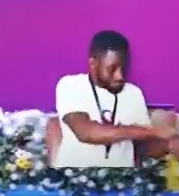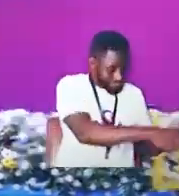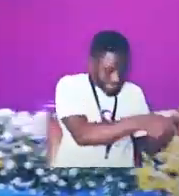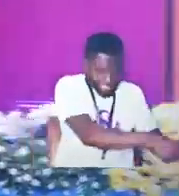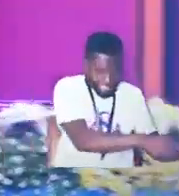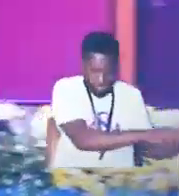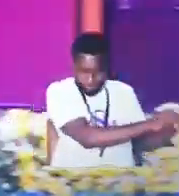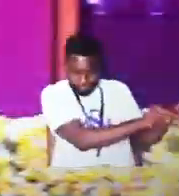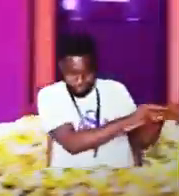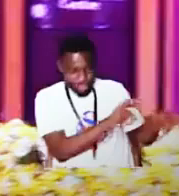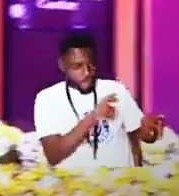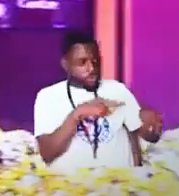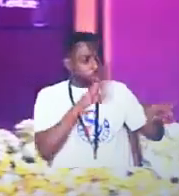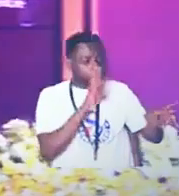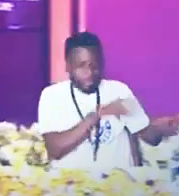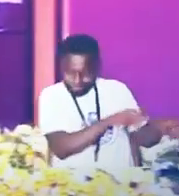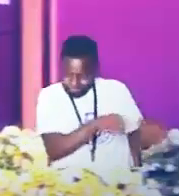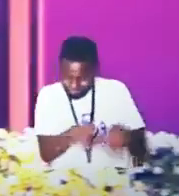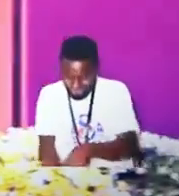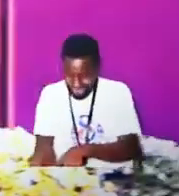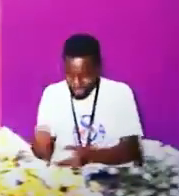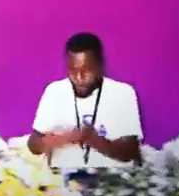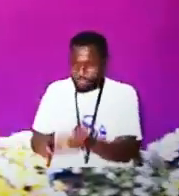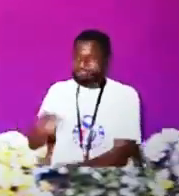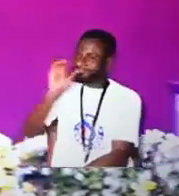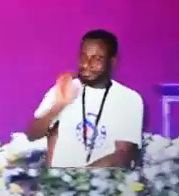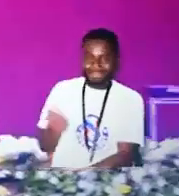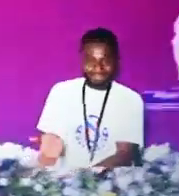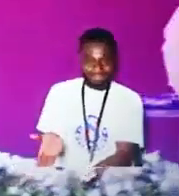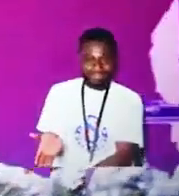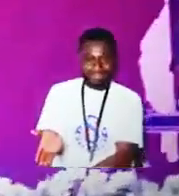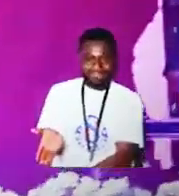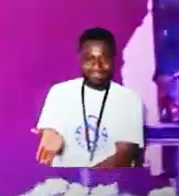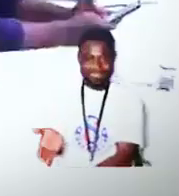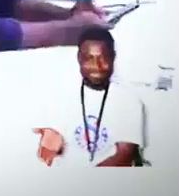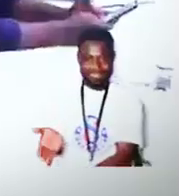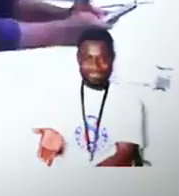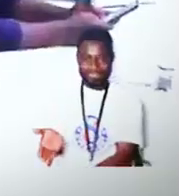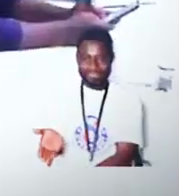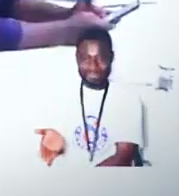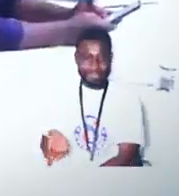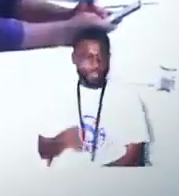was. And so, what are you gaining?